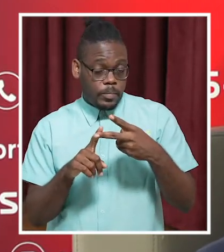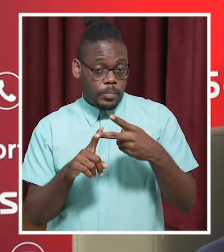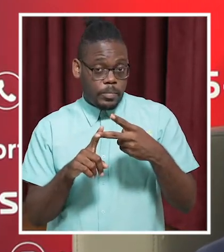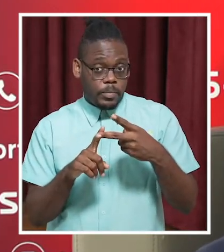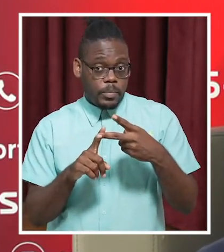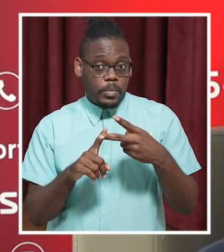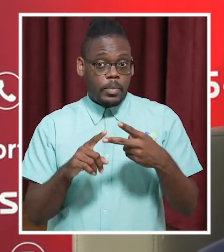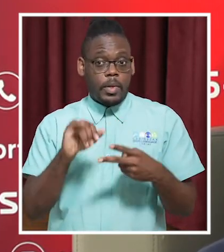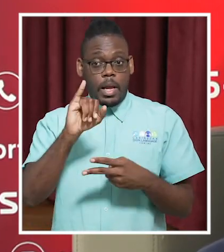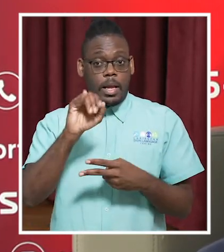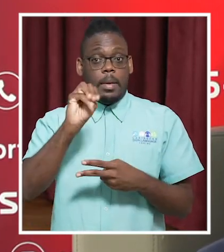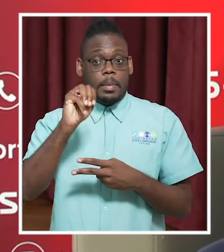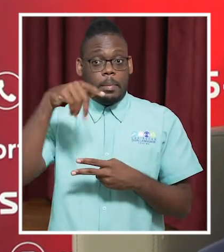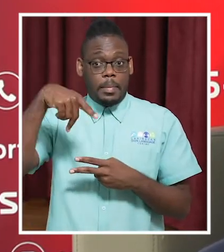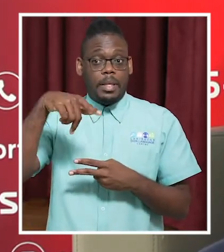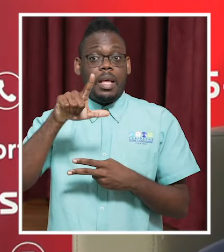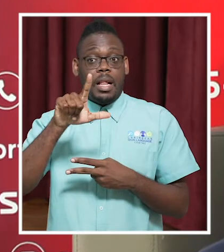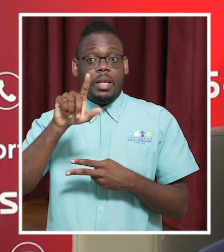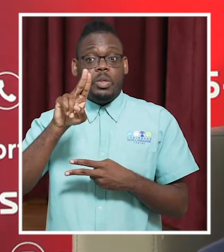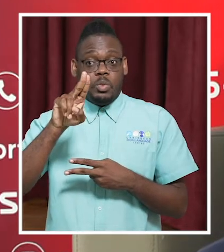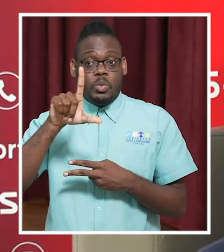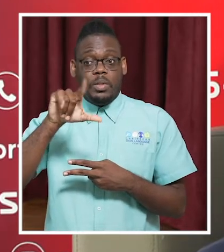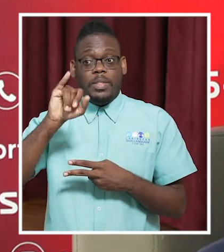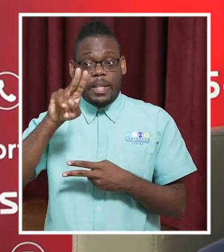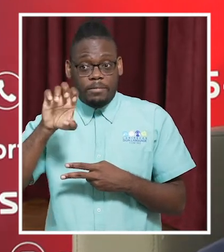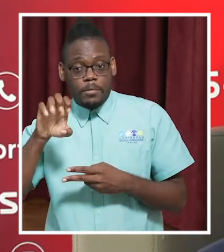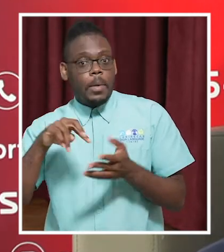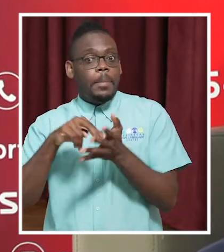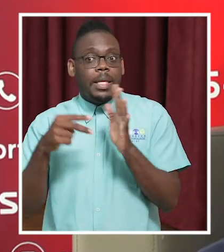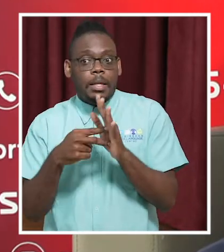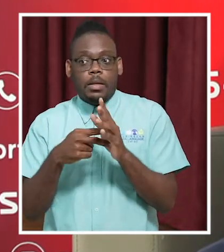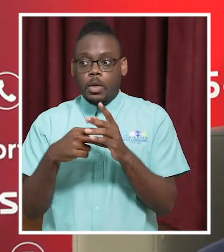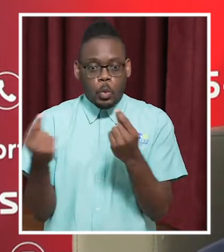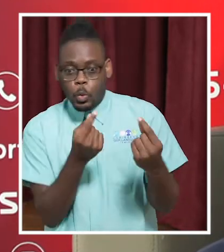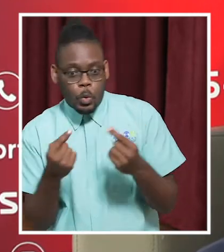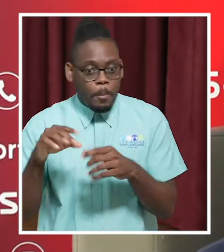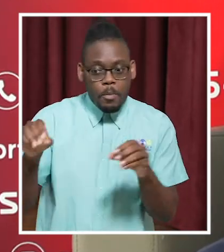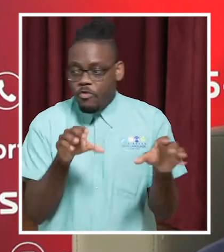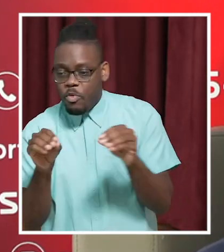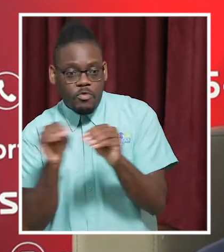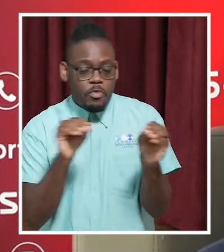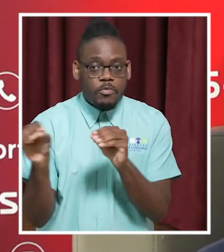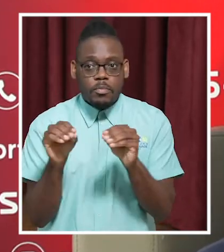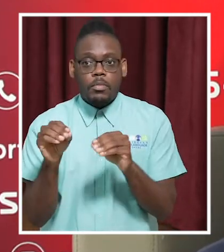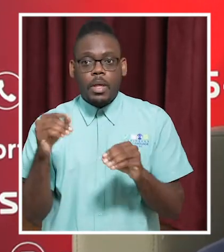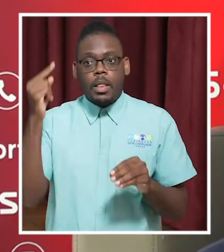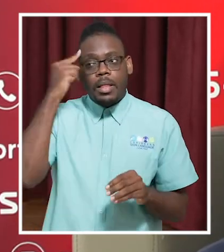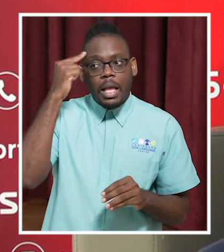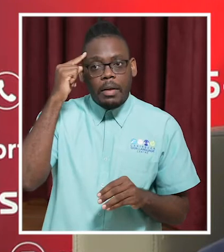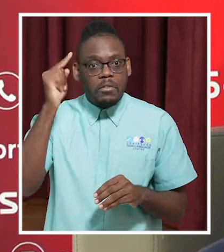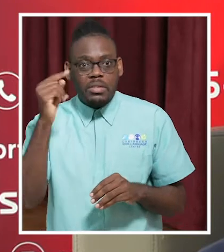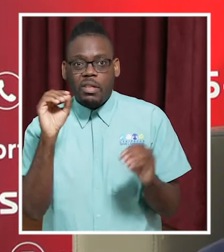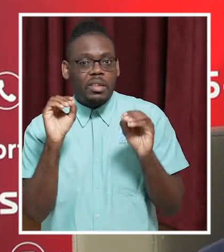you do things without thinking about them or without considering the consequences, these